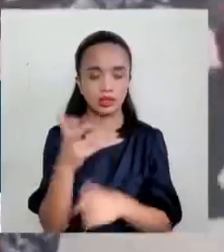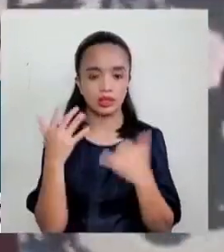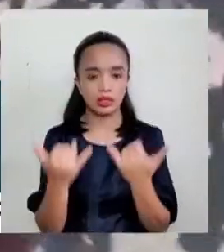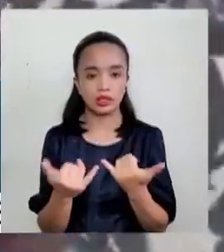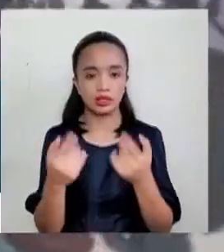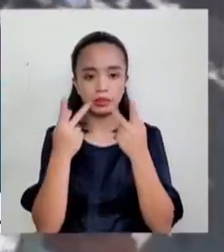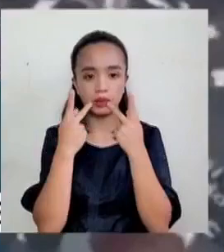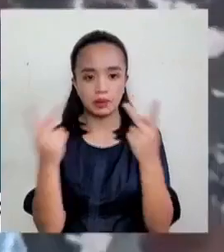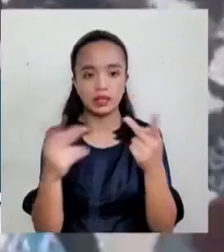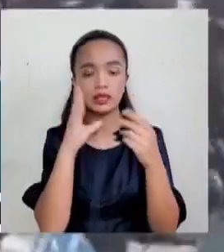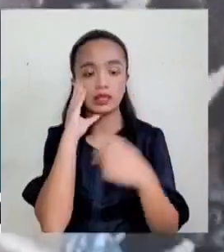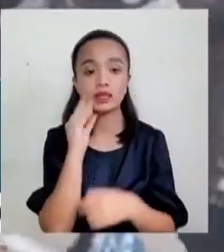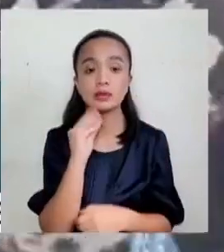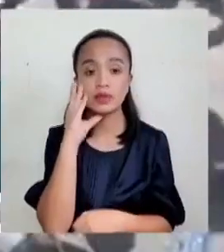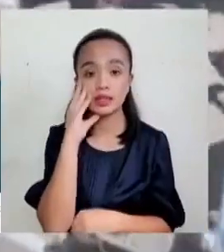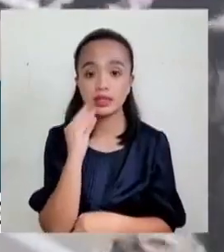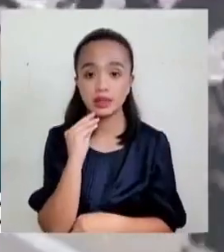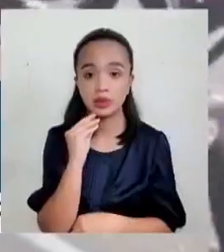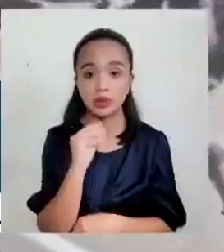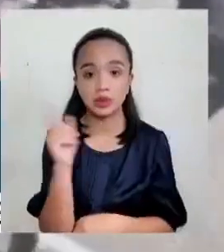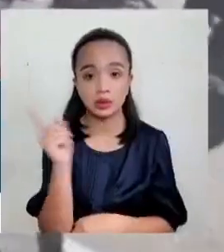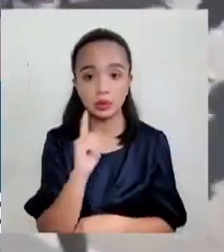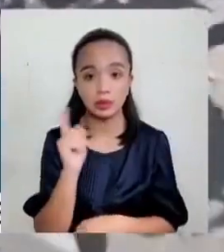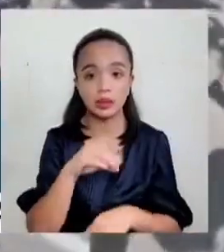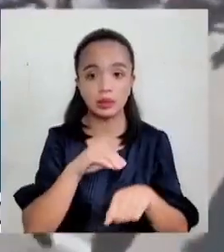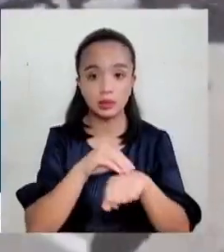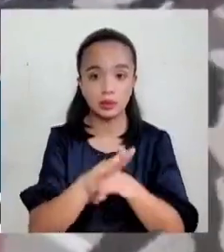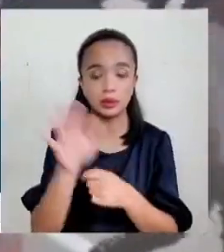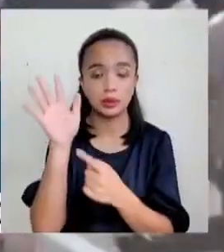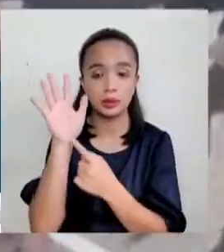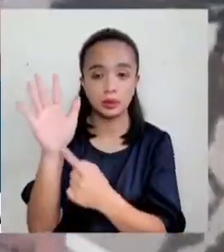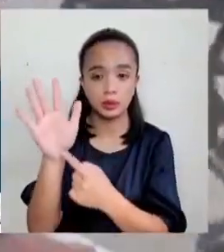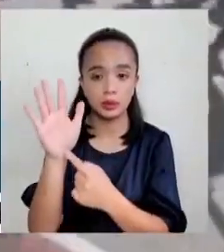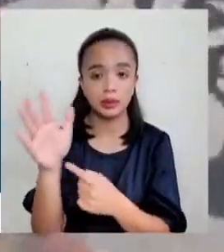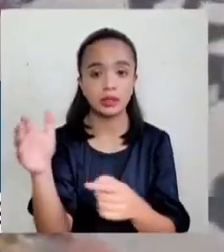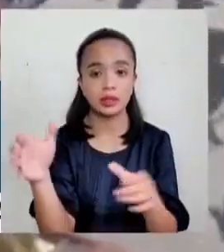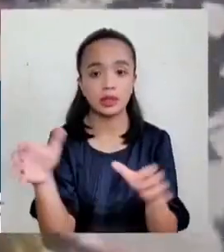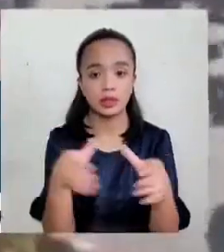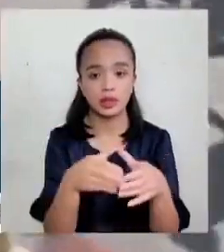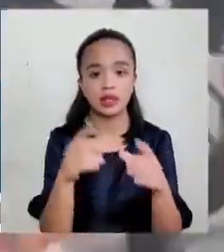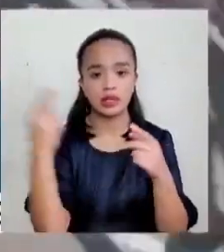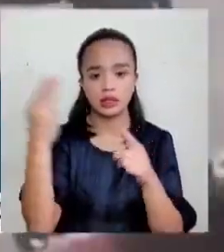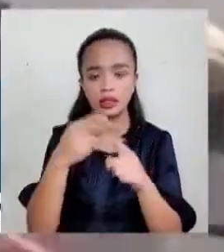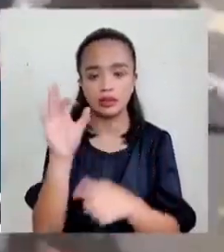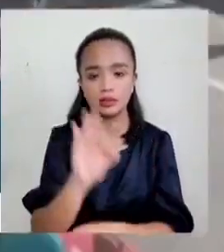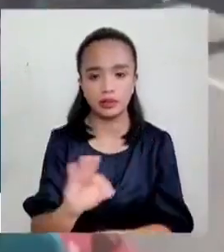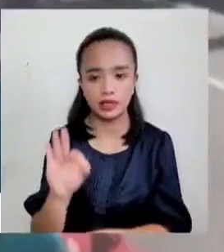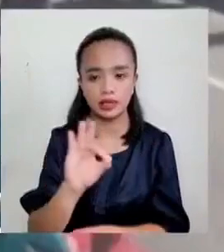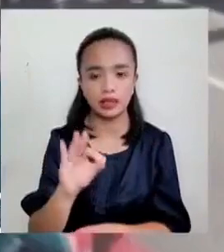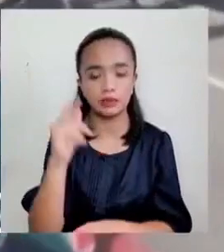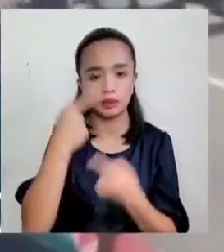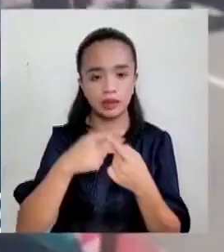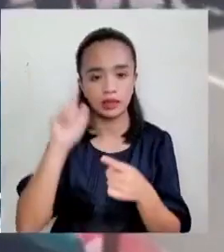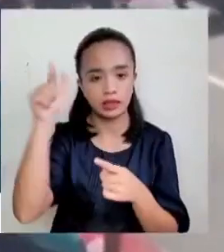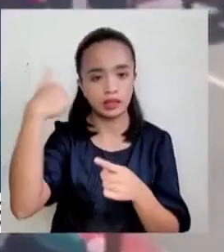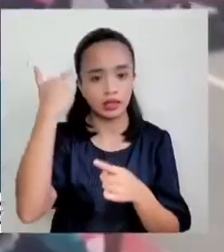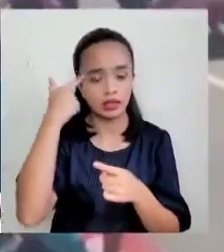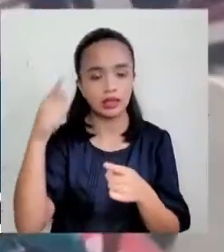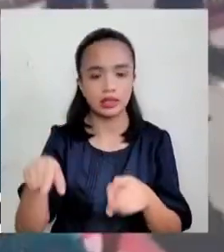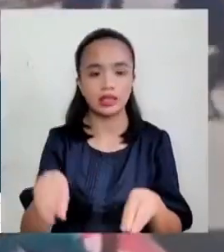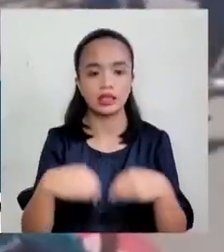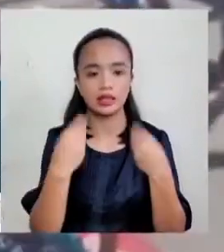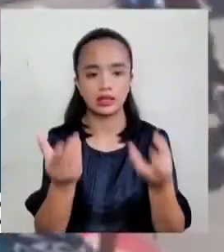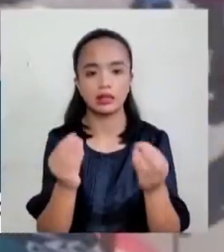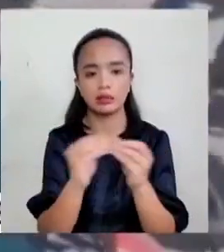will be experiencing impacts of transport strikes until Friday, but the government assures the public that they would deploy free